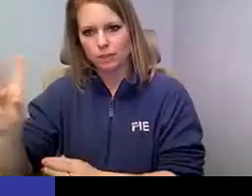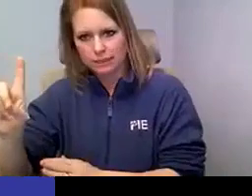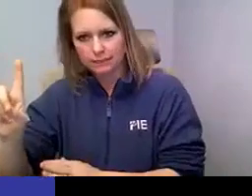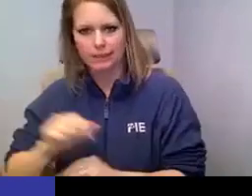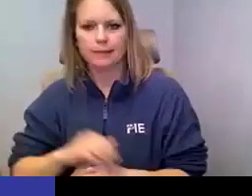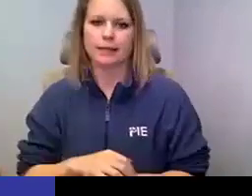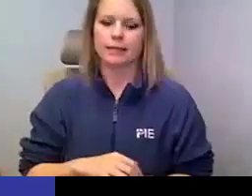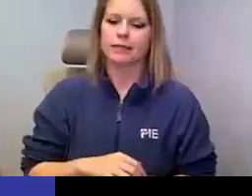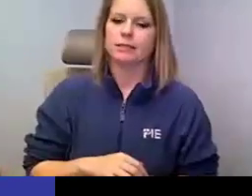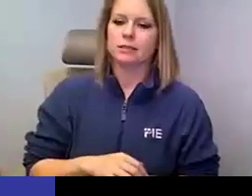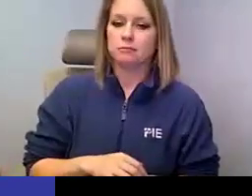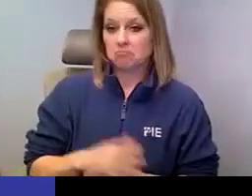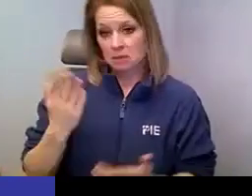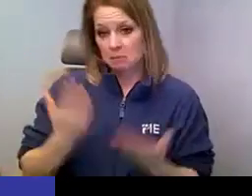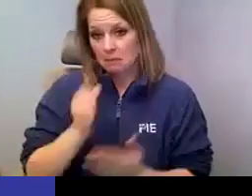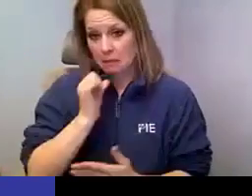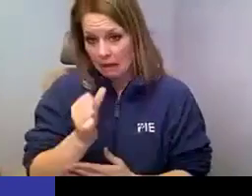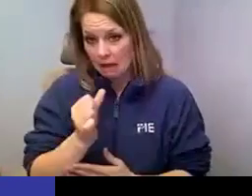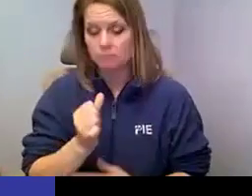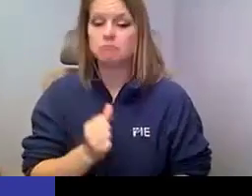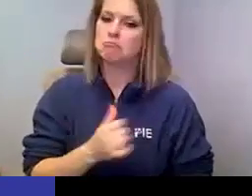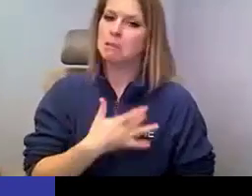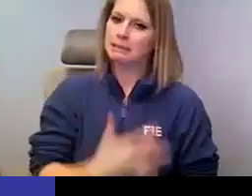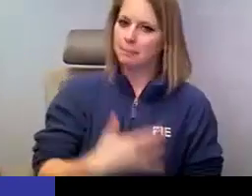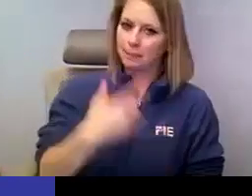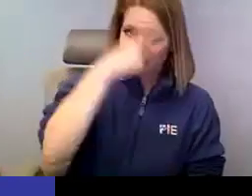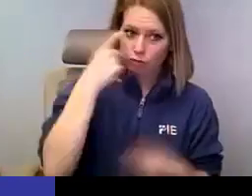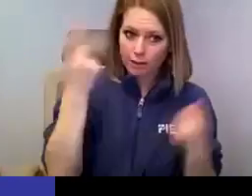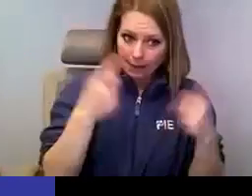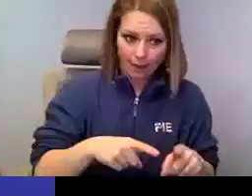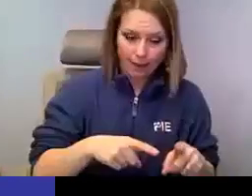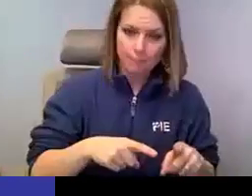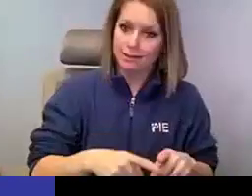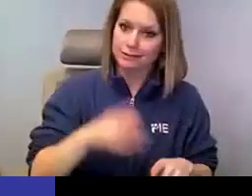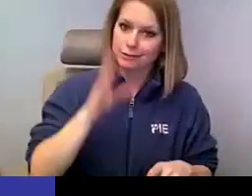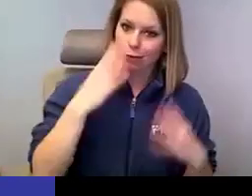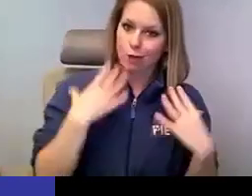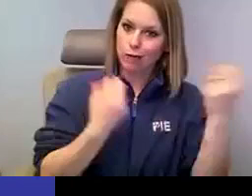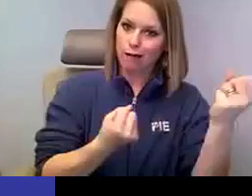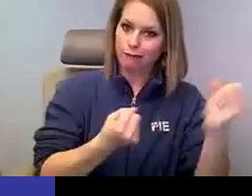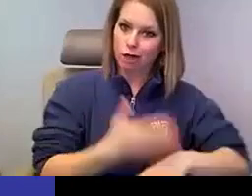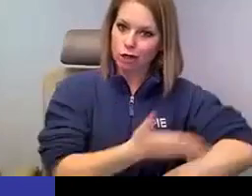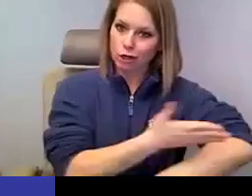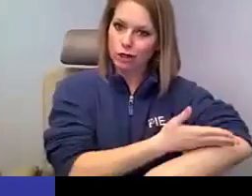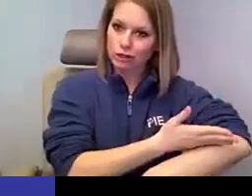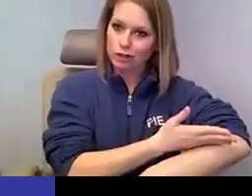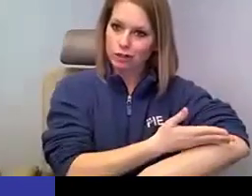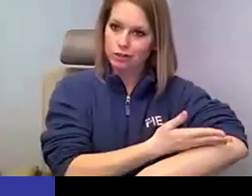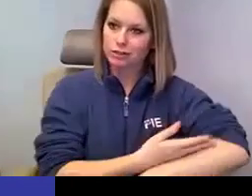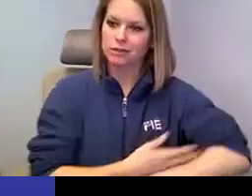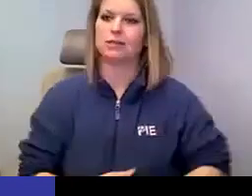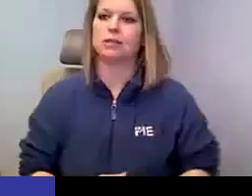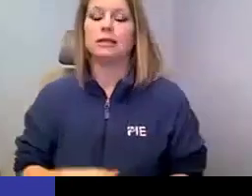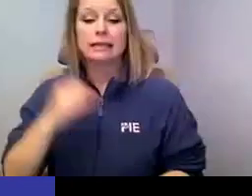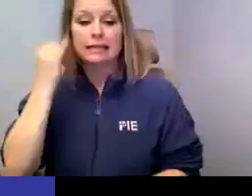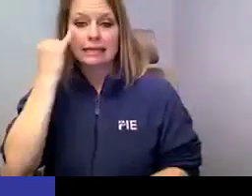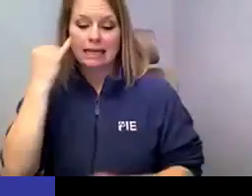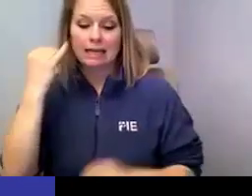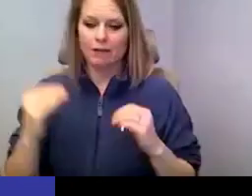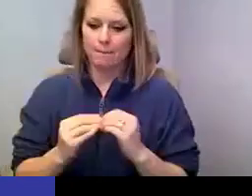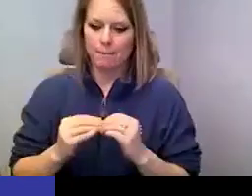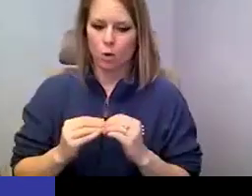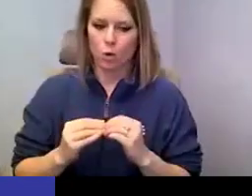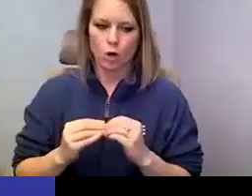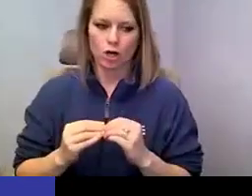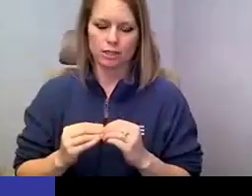So recovery typically is the norm from trauma. So a student who has a more adverse reaction to it might